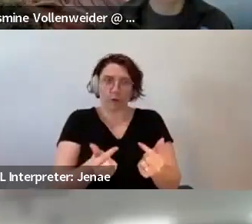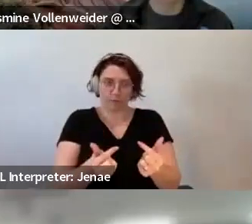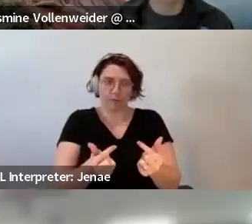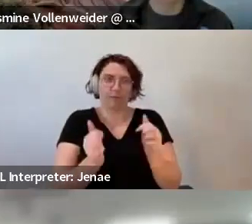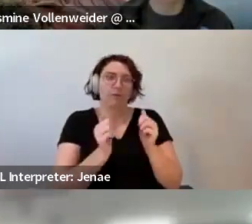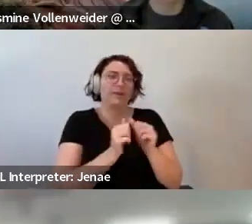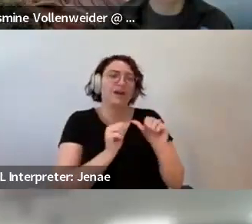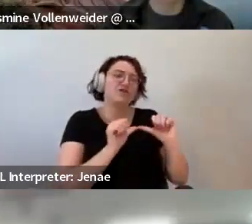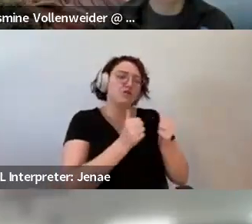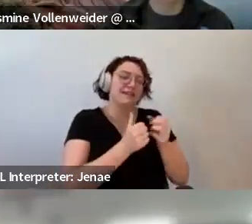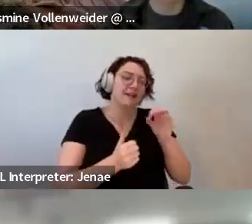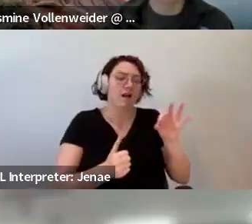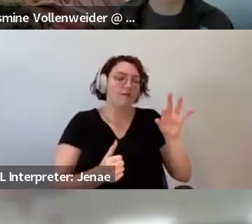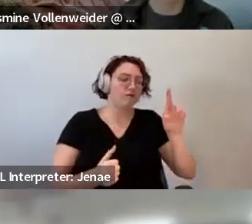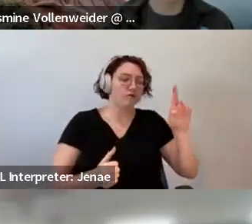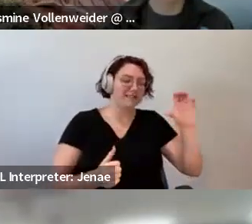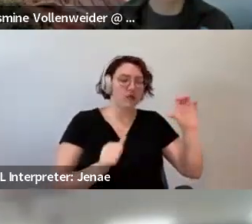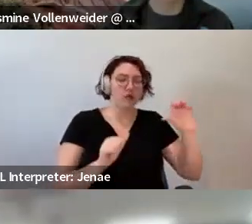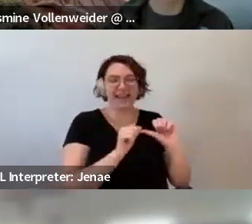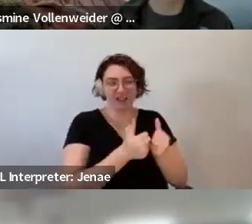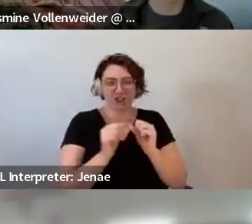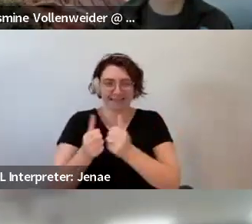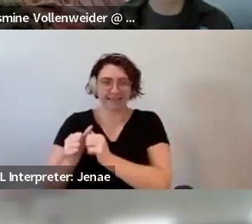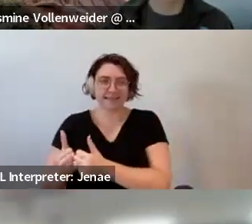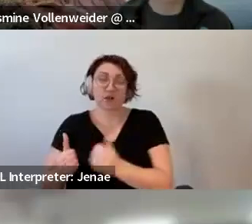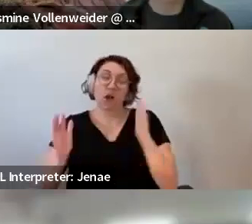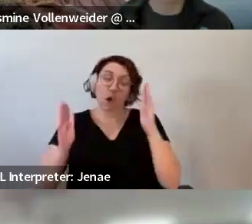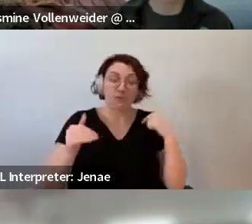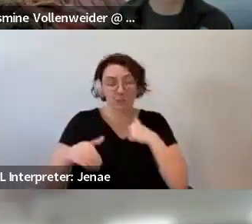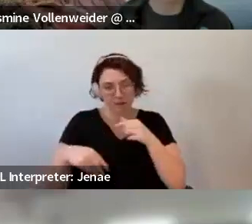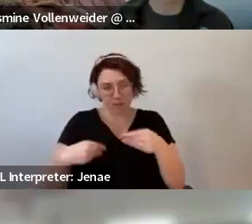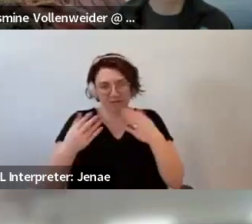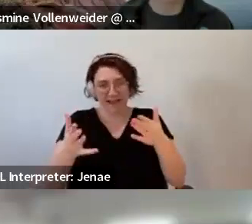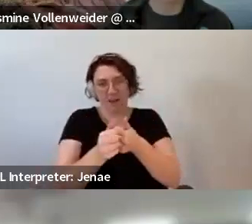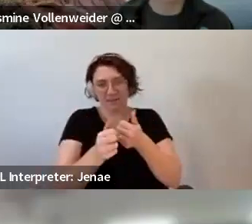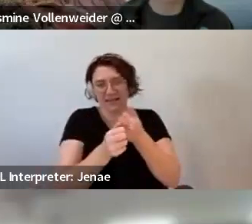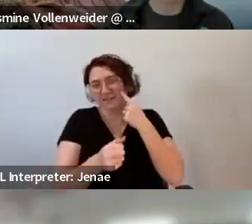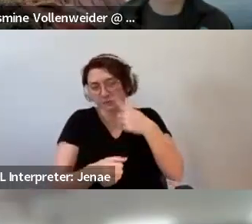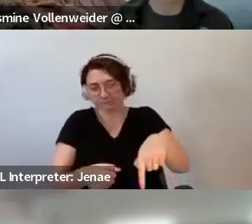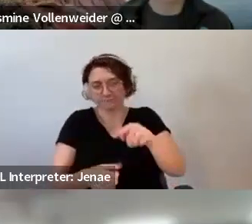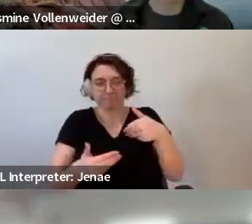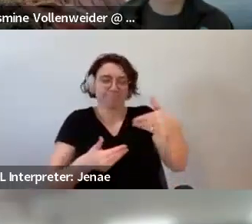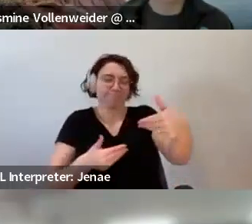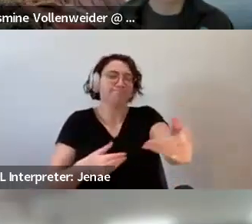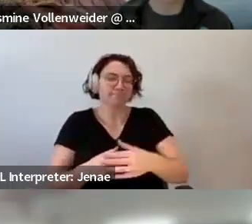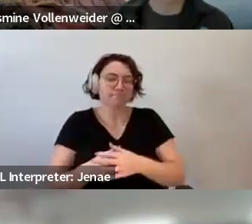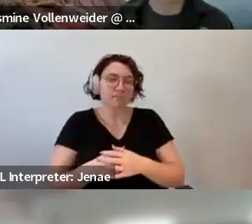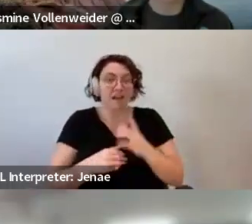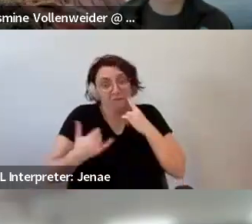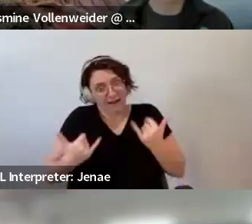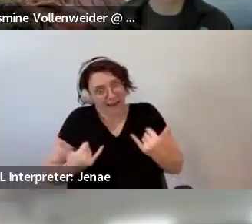Association of Regional Center Agencies. So hopefully we'll be able to provide some updates for folks in the future about that as well. But in the